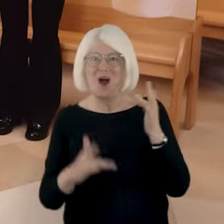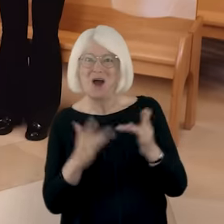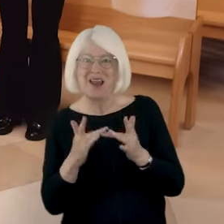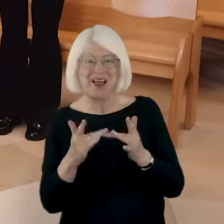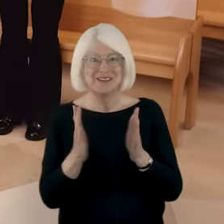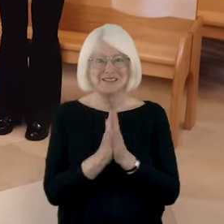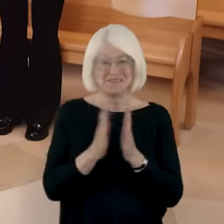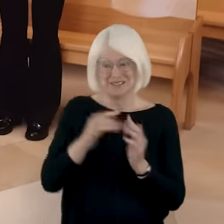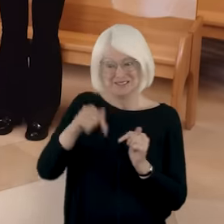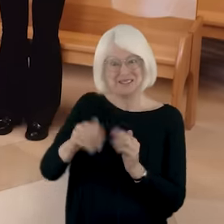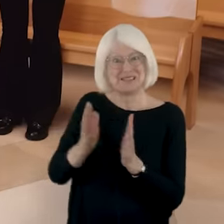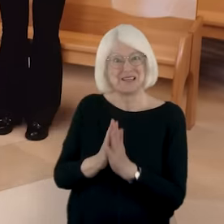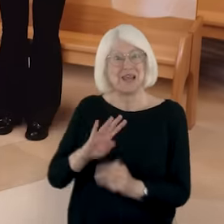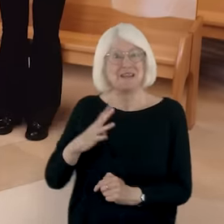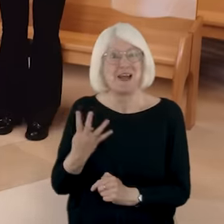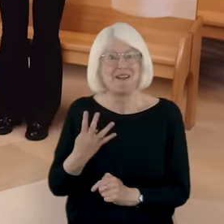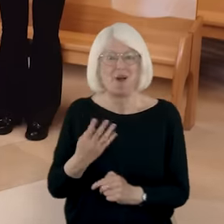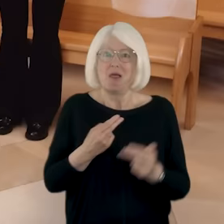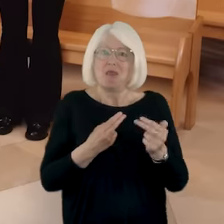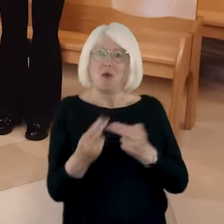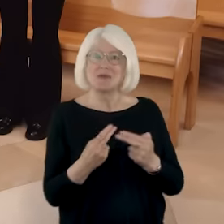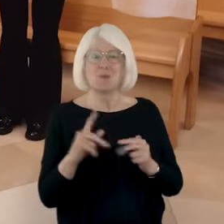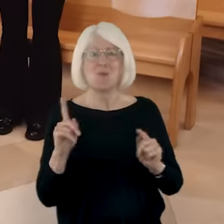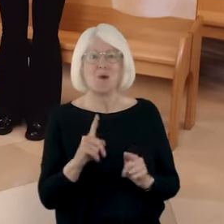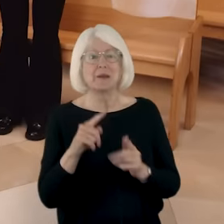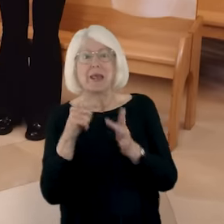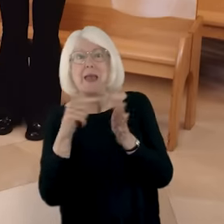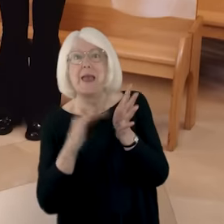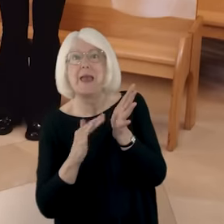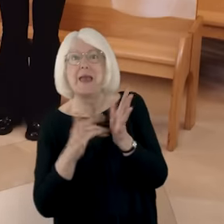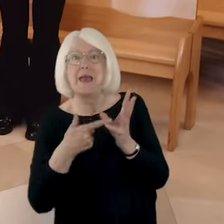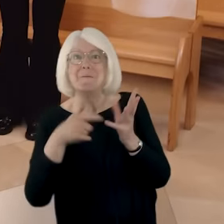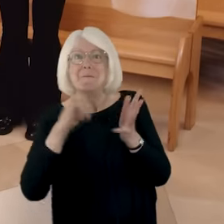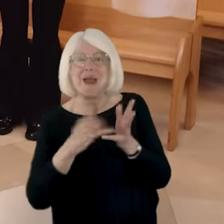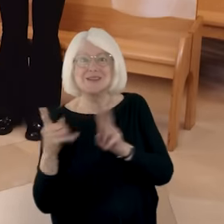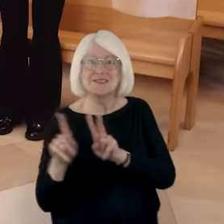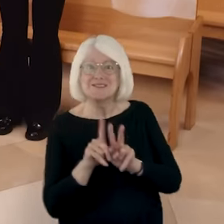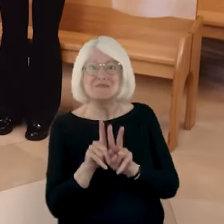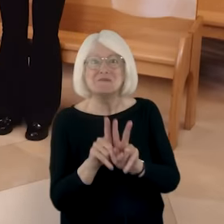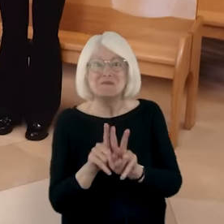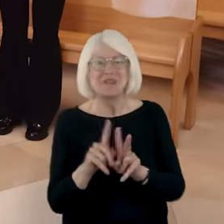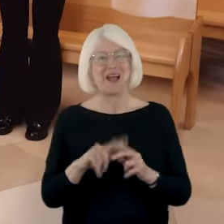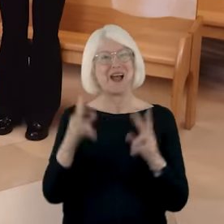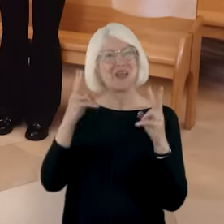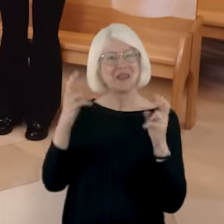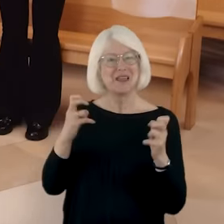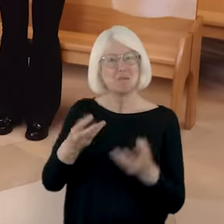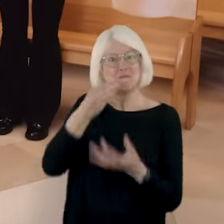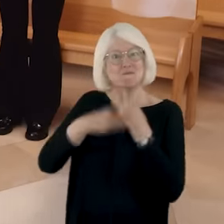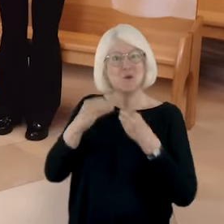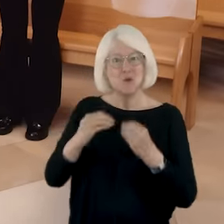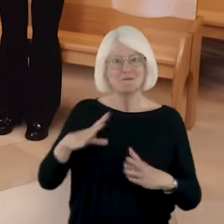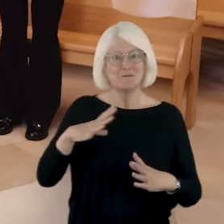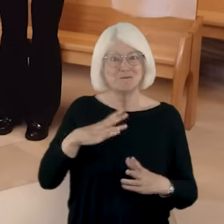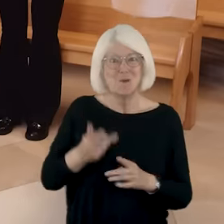Sunday at 9 a.m. The gospel is on the road to Emmaus and our theme will be food for